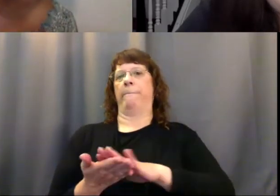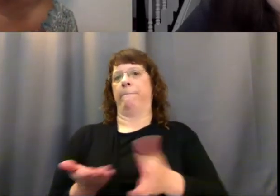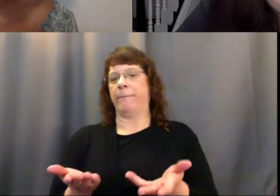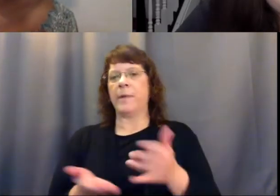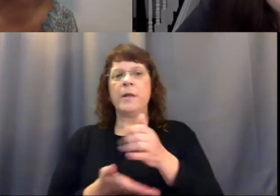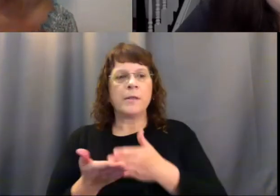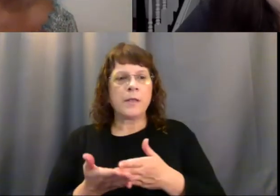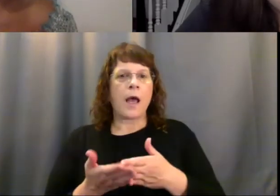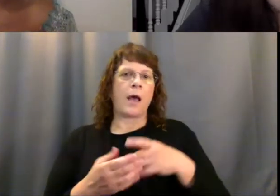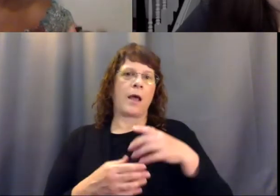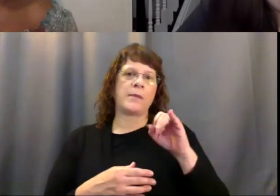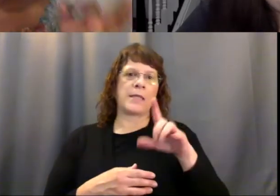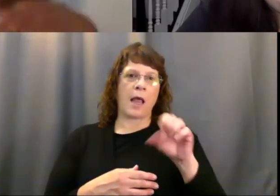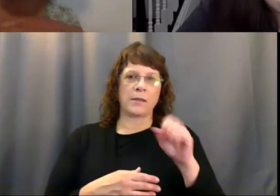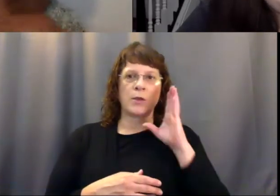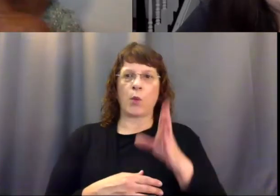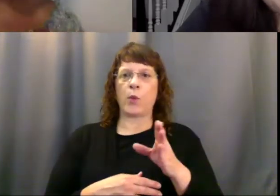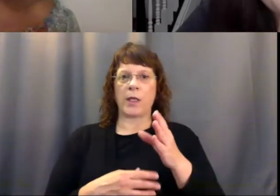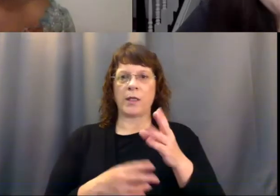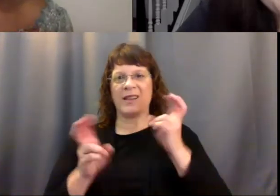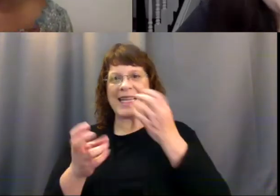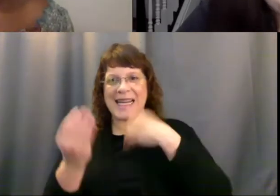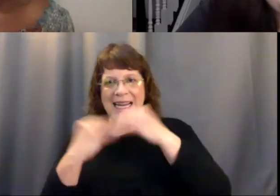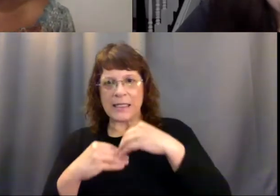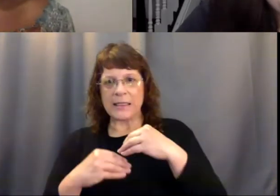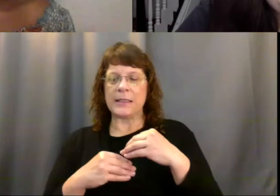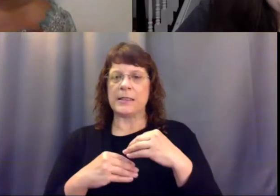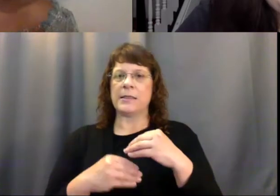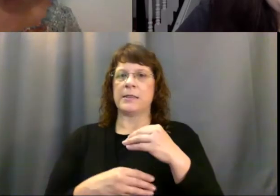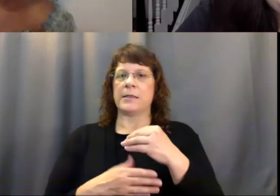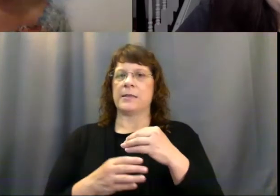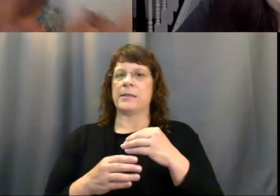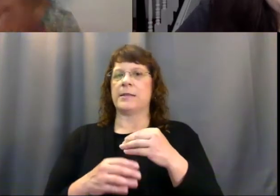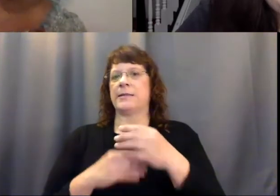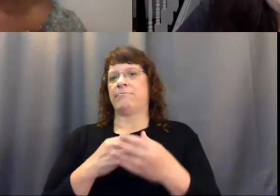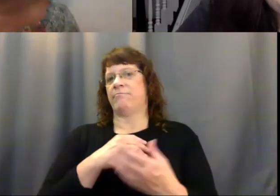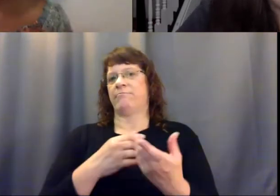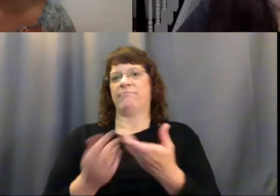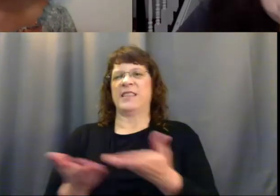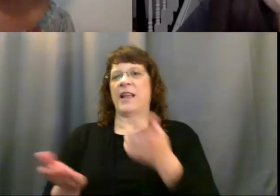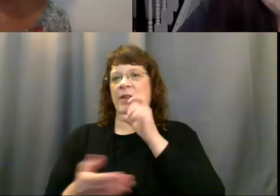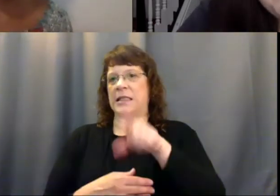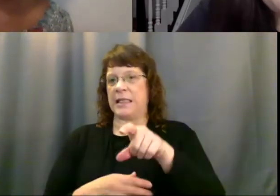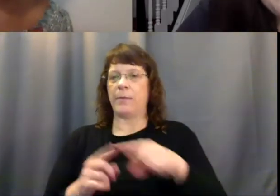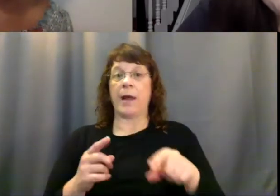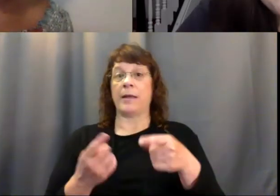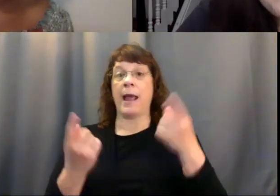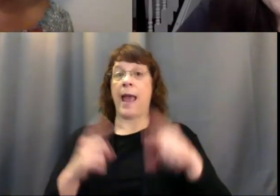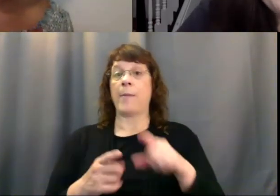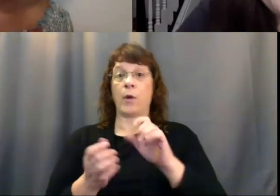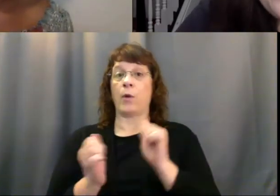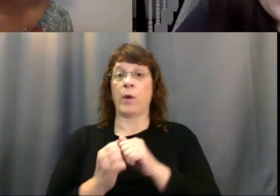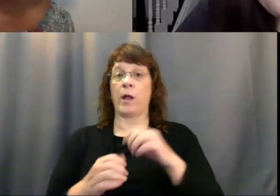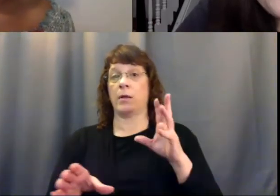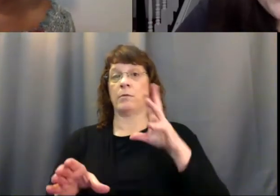will phagocytose, which means they'll eat the debris. But in the end, to get it out, it'll end up in the CSF and be flushed out. Sounds